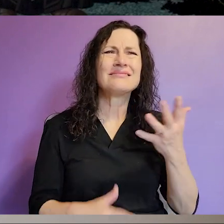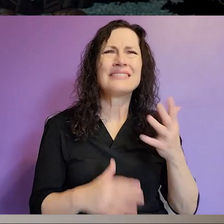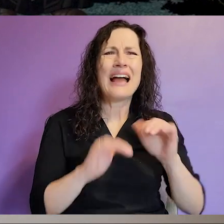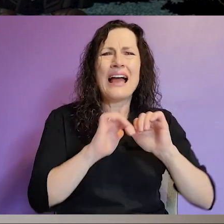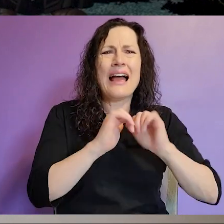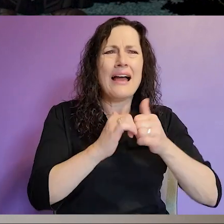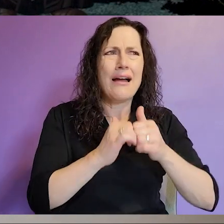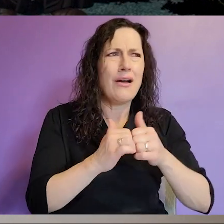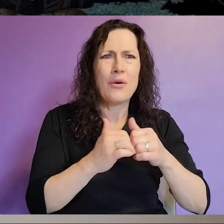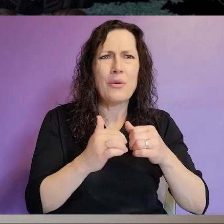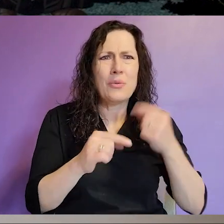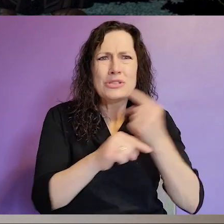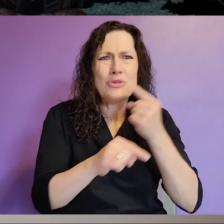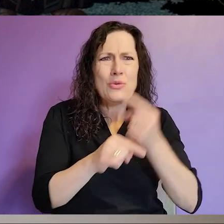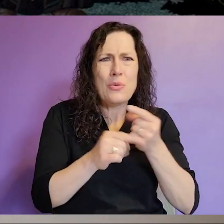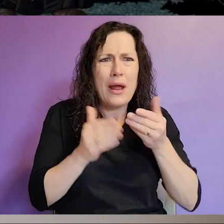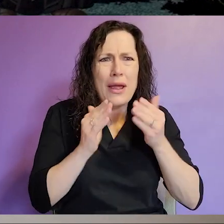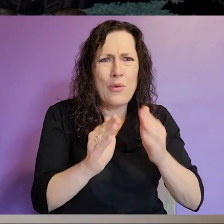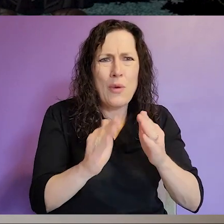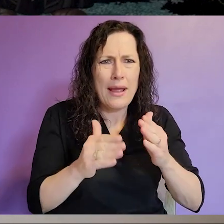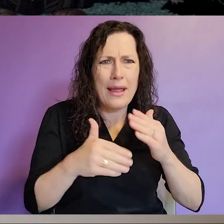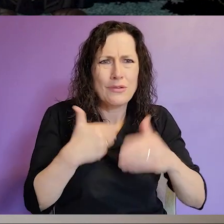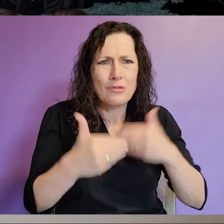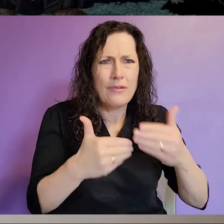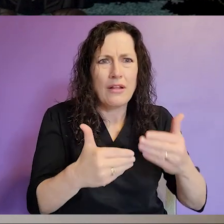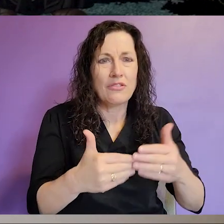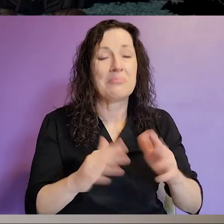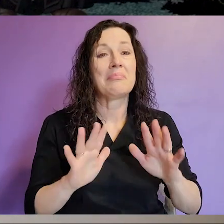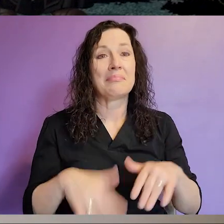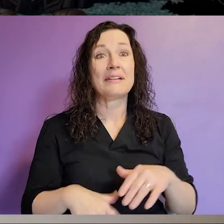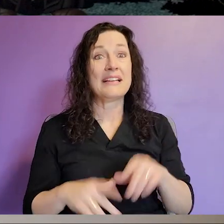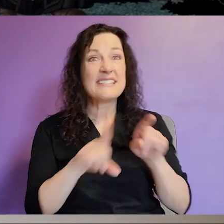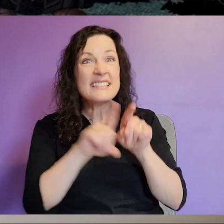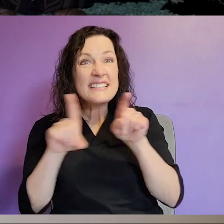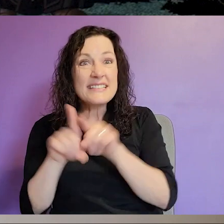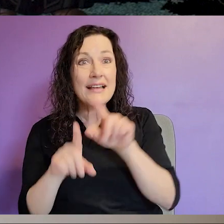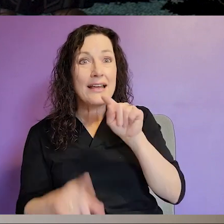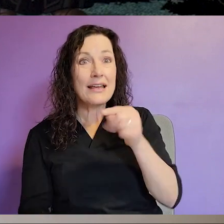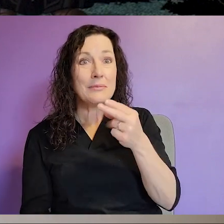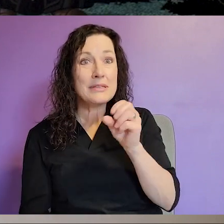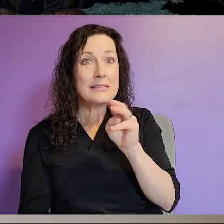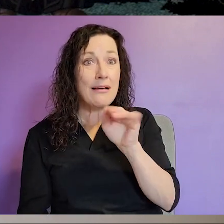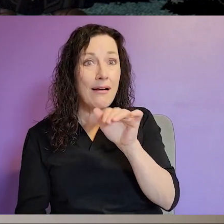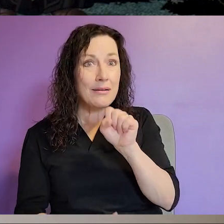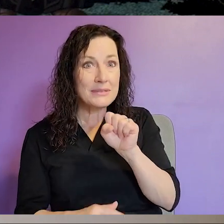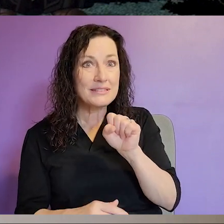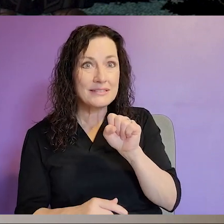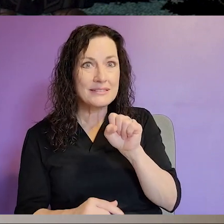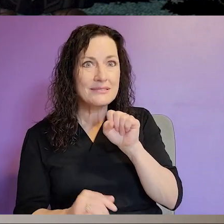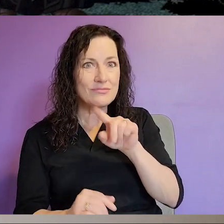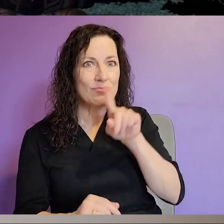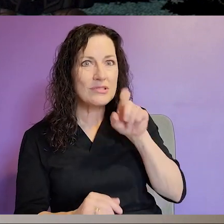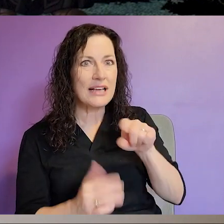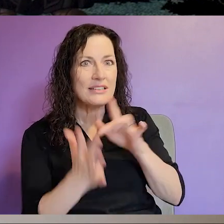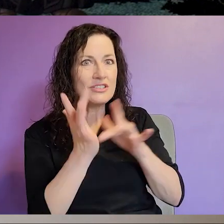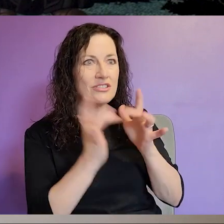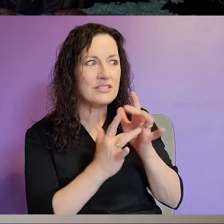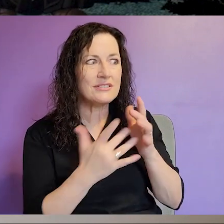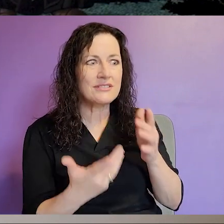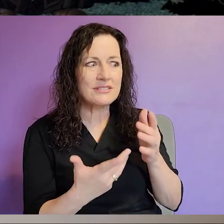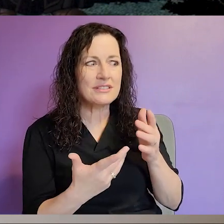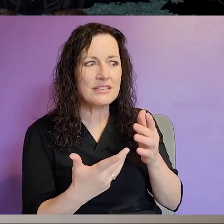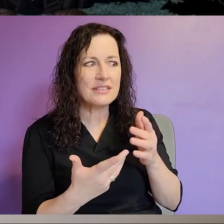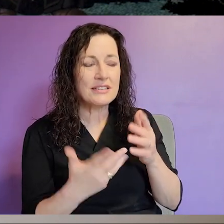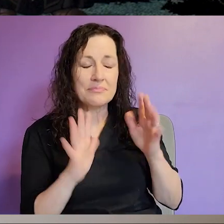And he said, what's the way? And I said, ooh, that's what Thomas was asking